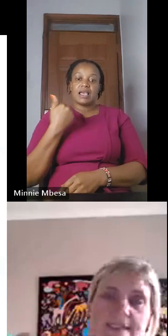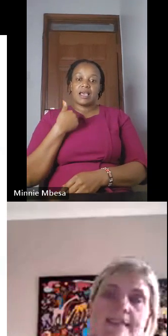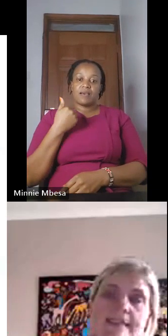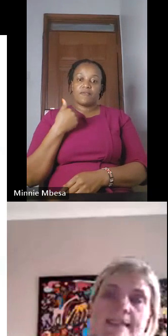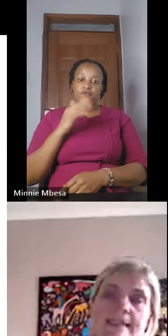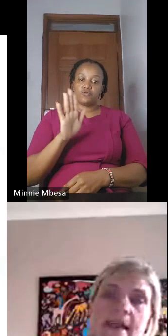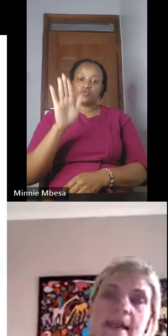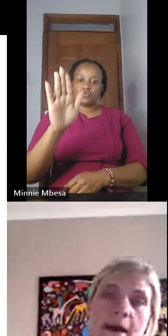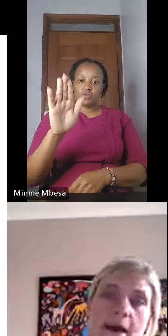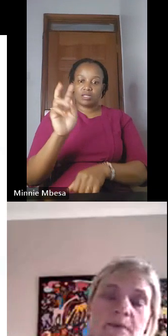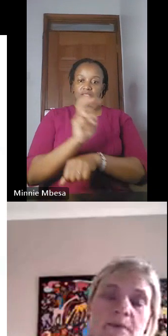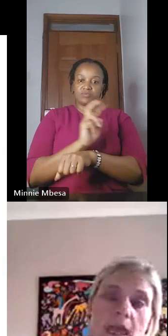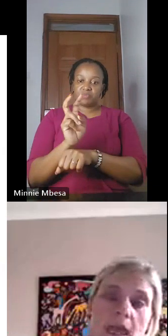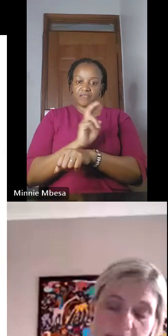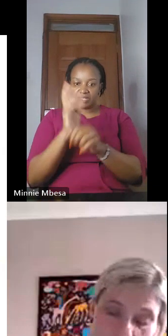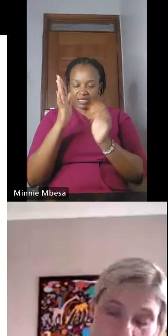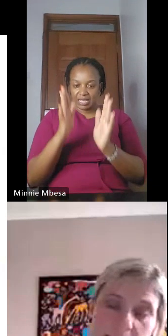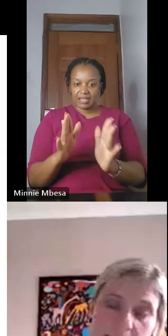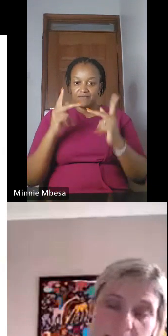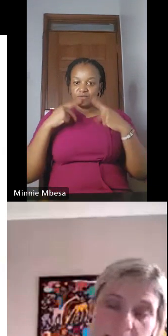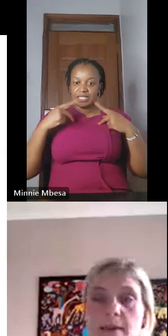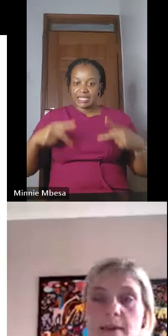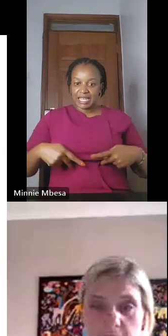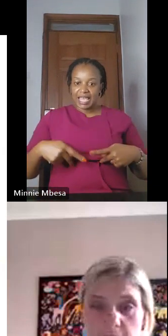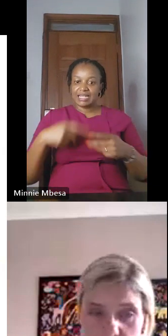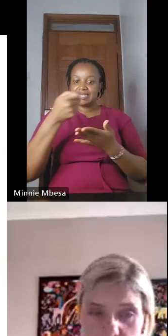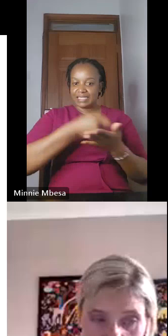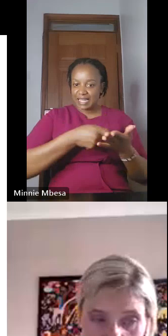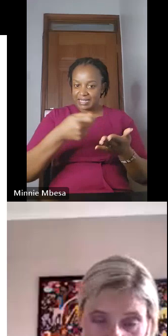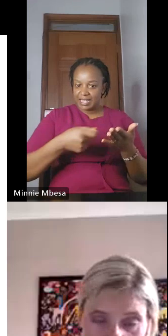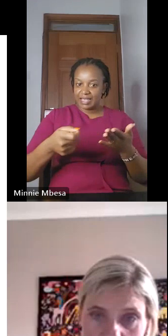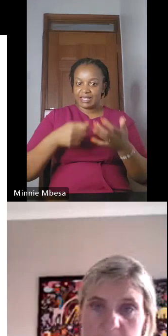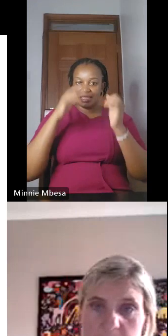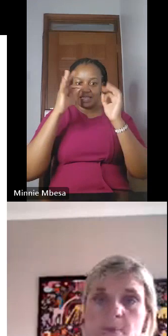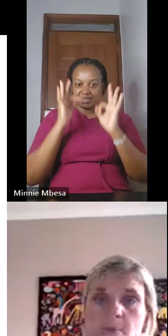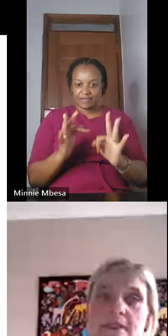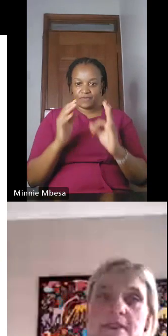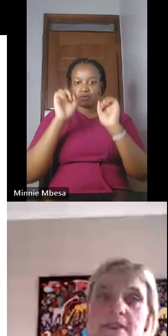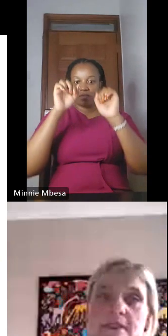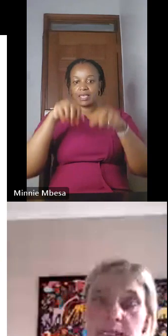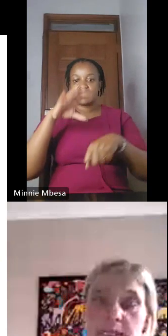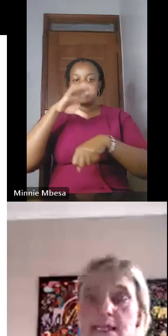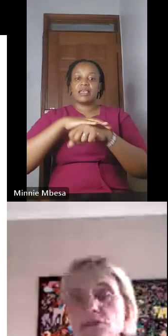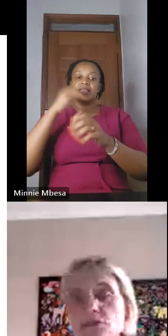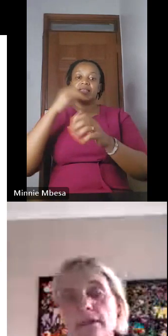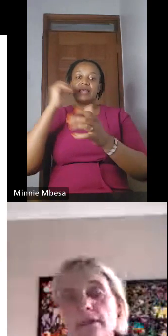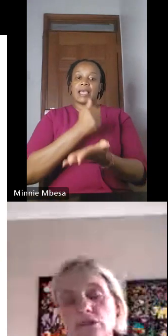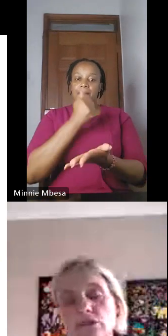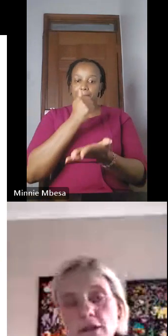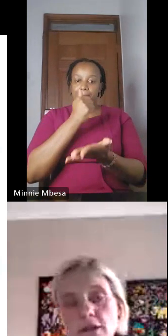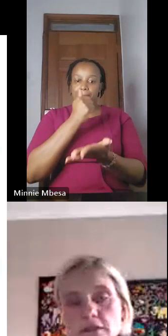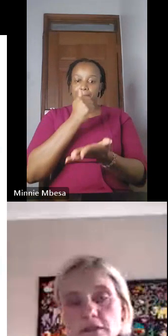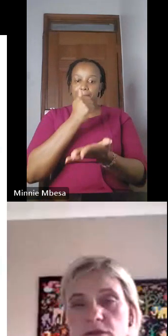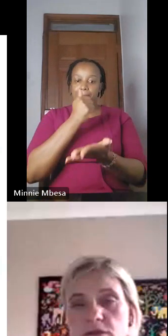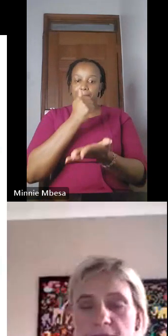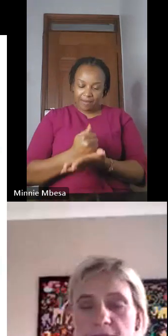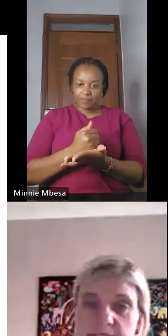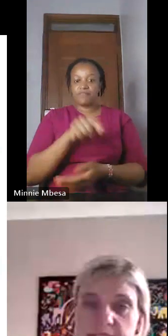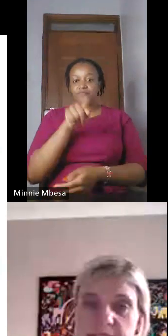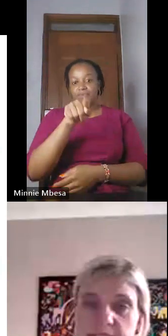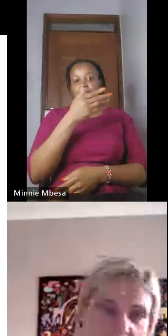physically sign it. And if you can get a stamp, that's even better. But please, let's try not